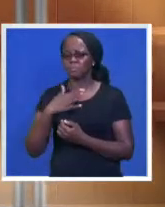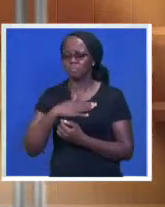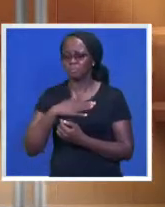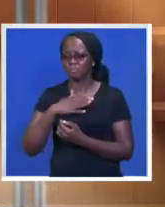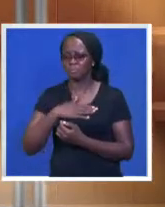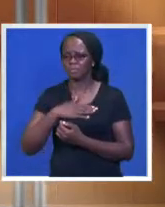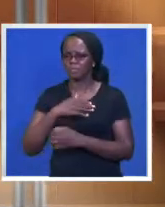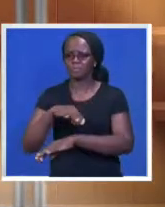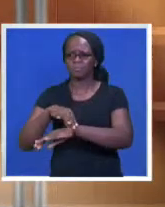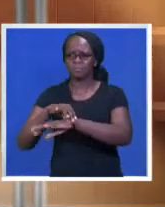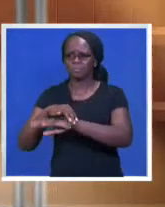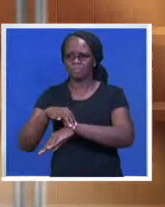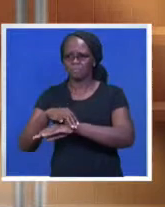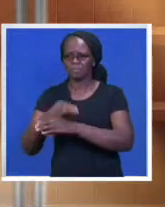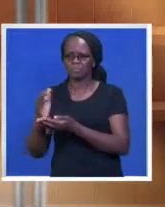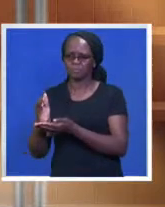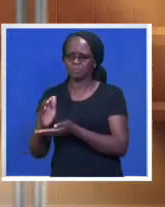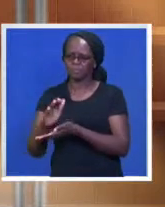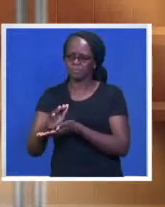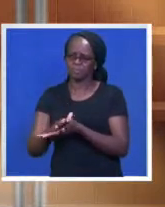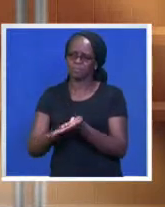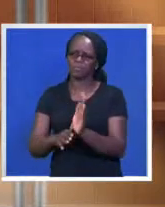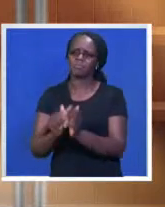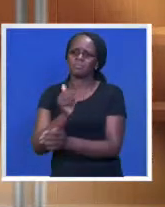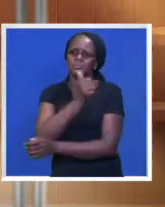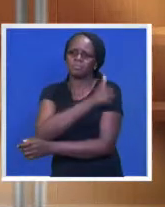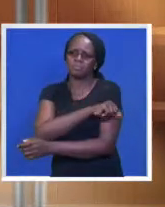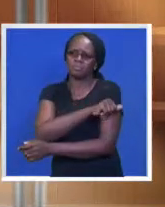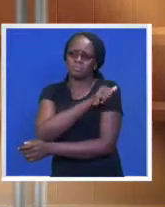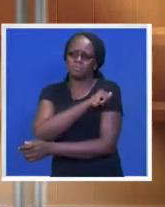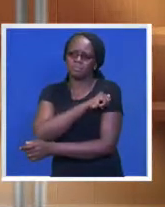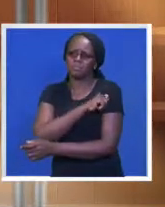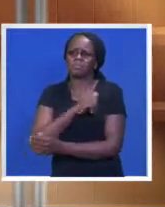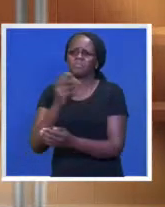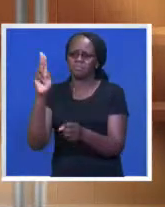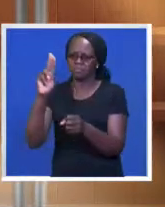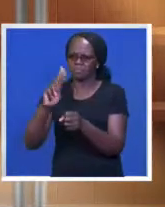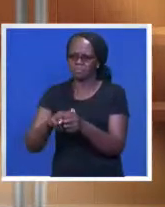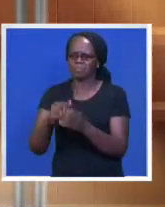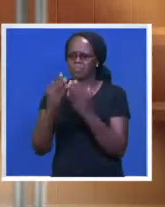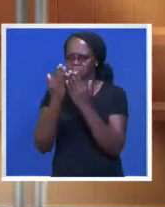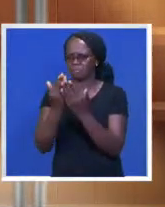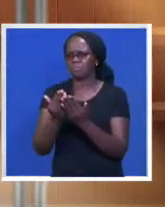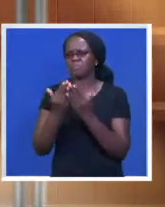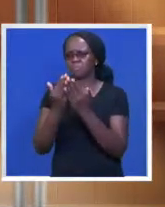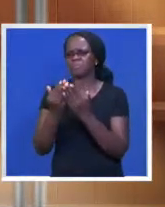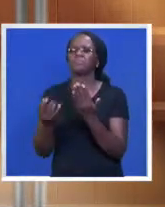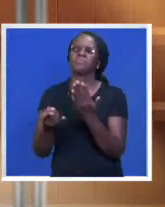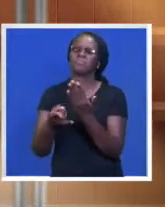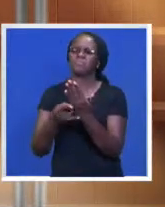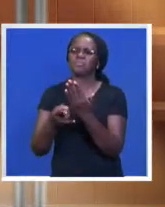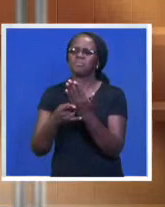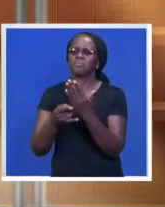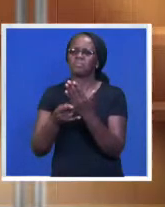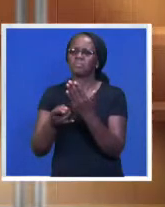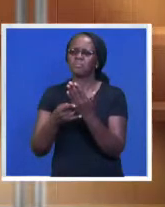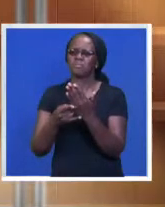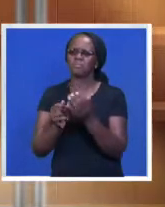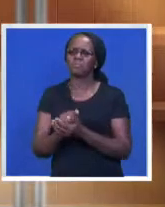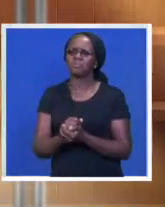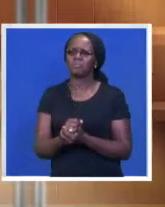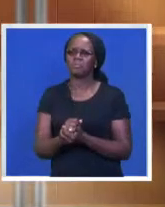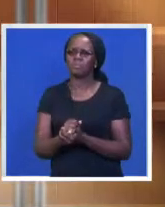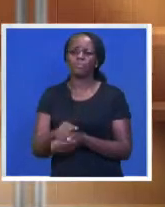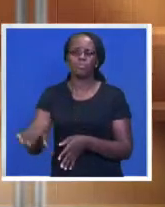your educational needs. All your basic needs have to be taken care of by your parent or your guardian or whomsoever